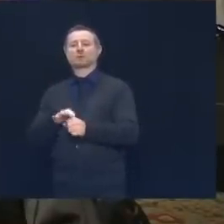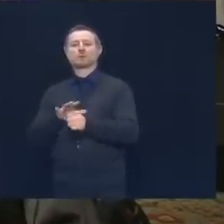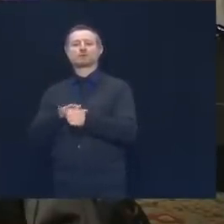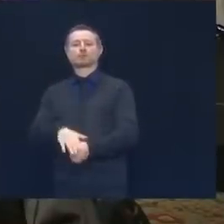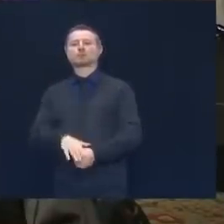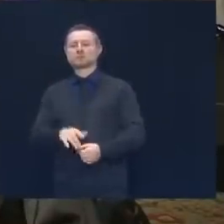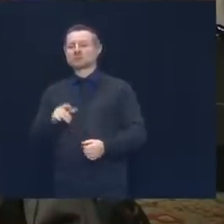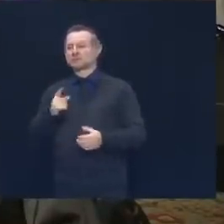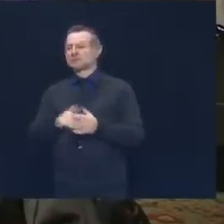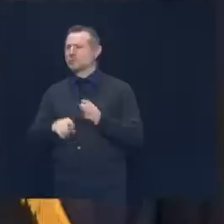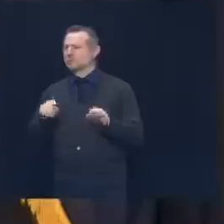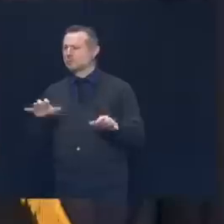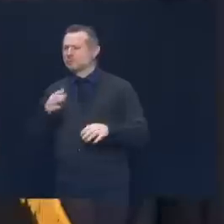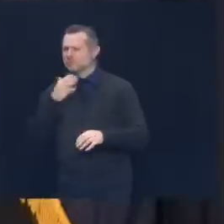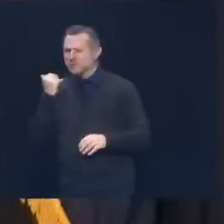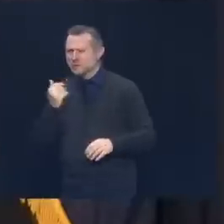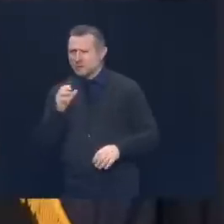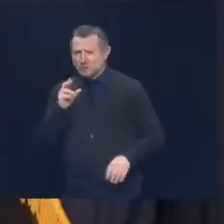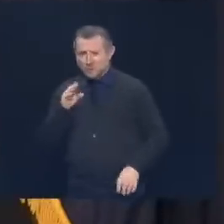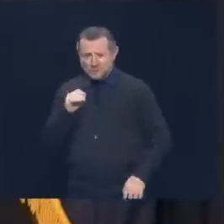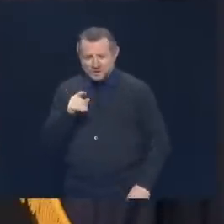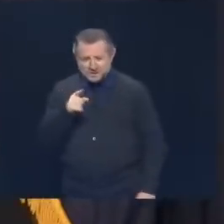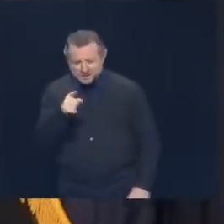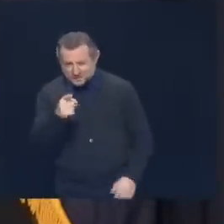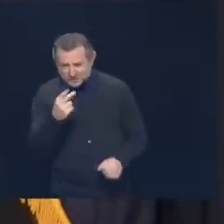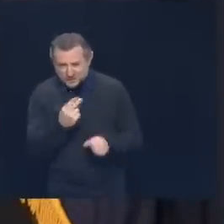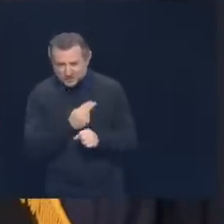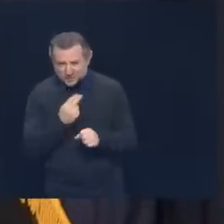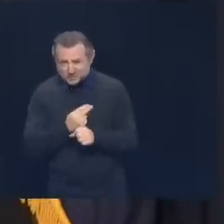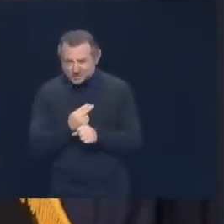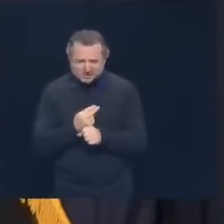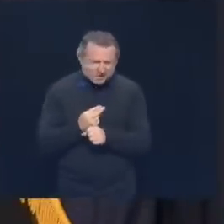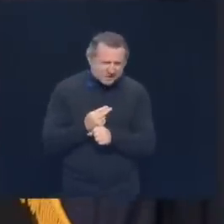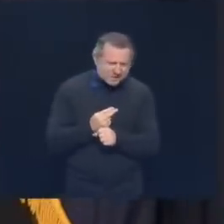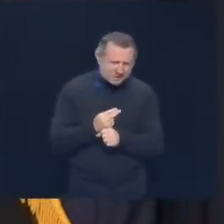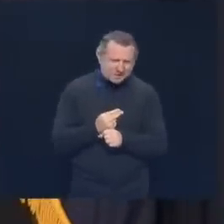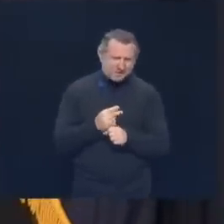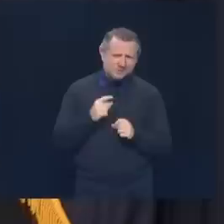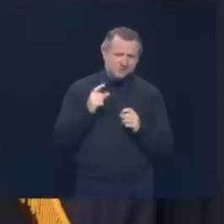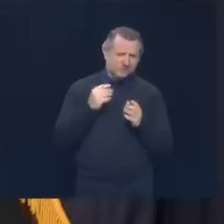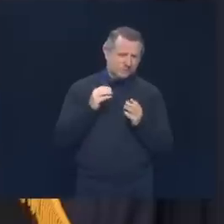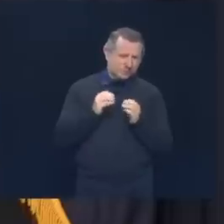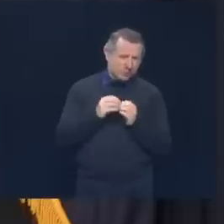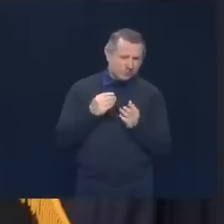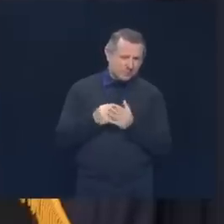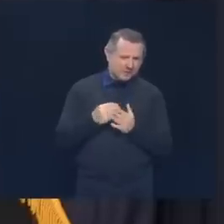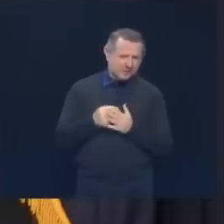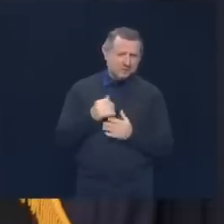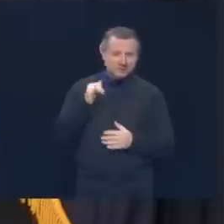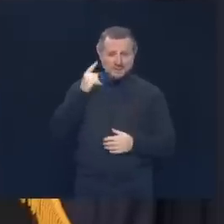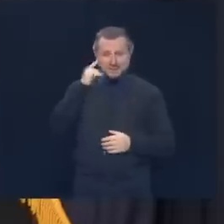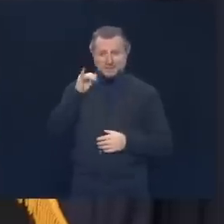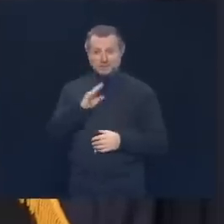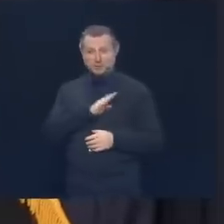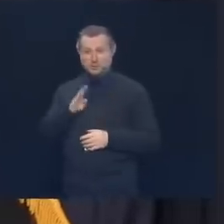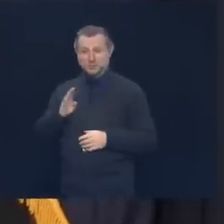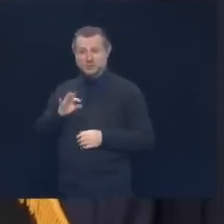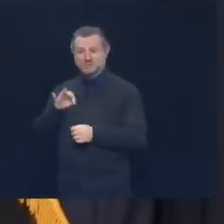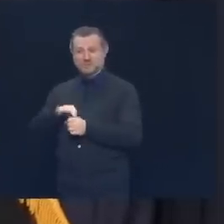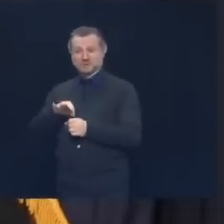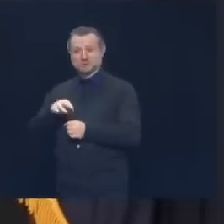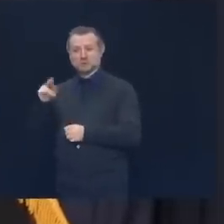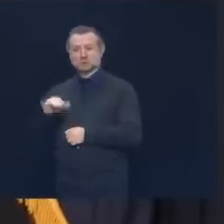done? Do you think is your post position more money was the problem? I think the Board of Elections in New York City did a terrible